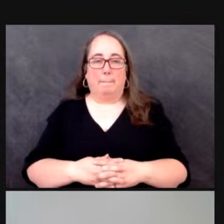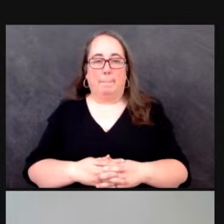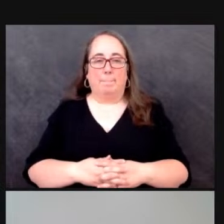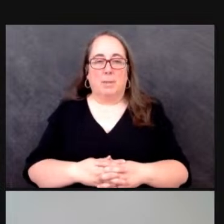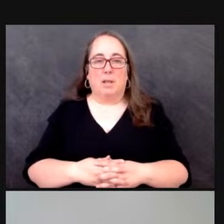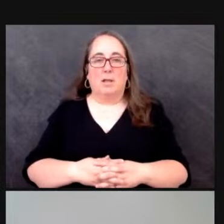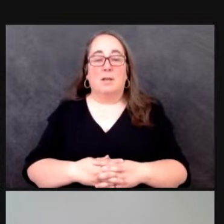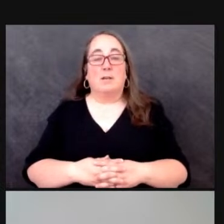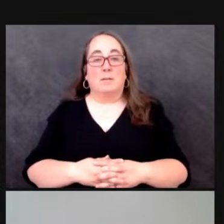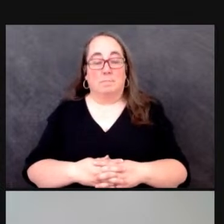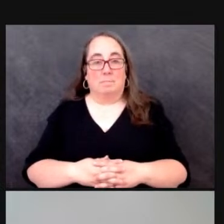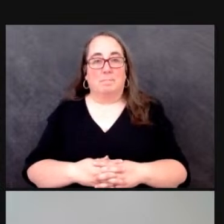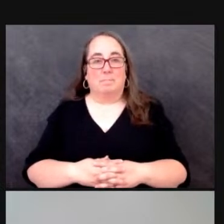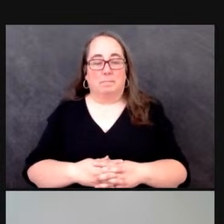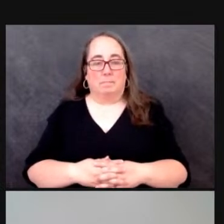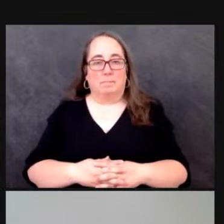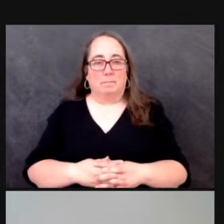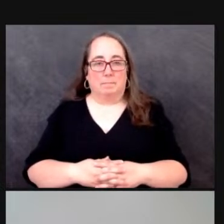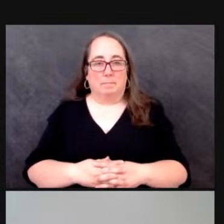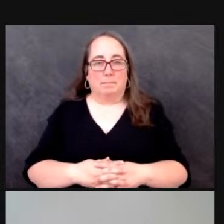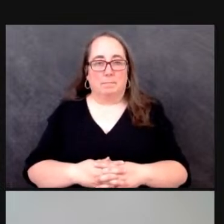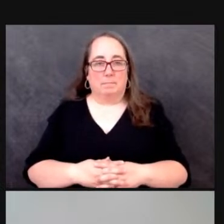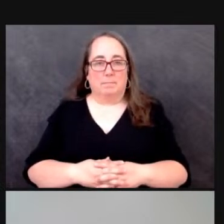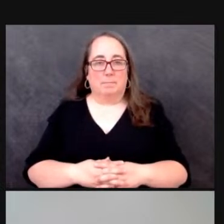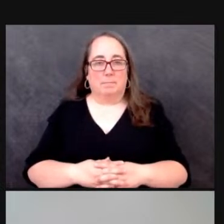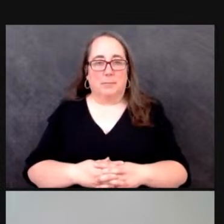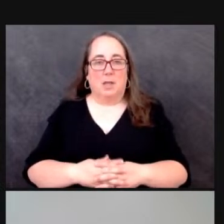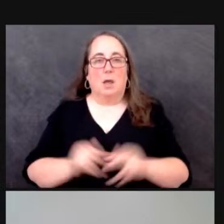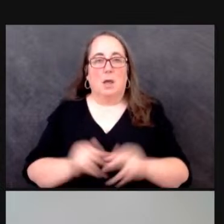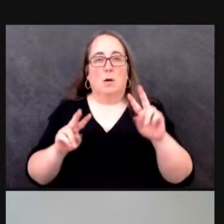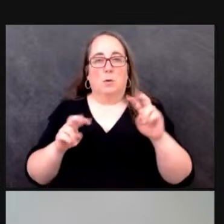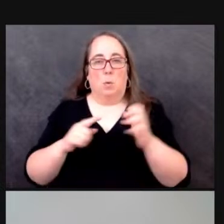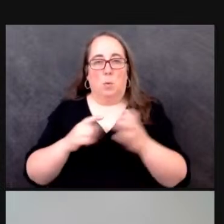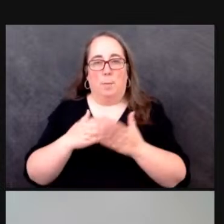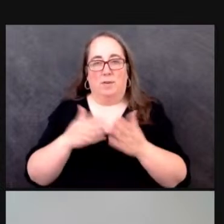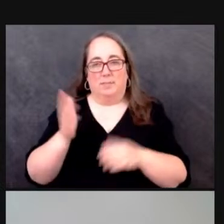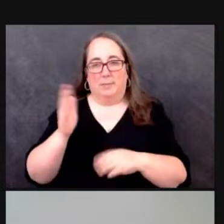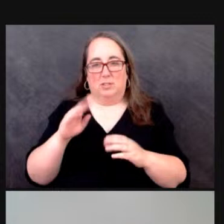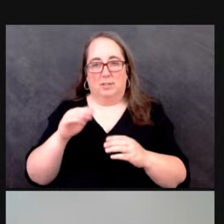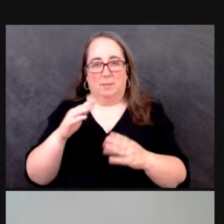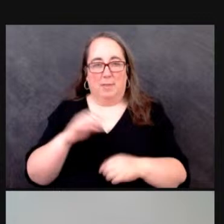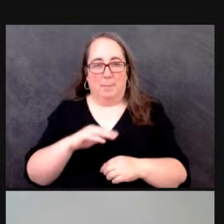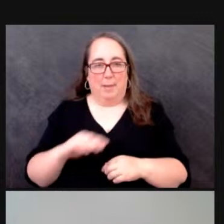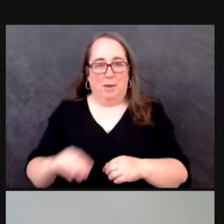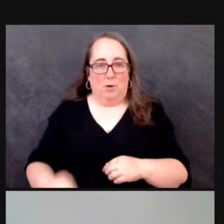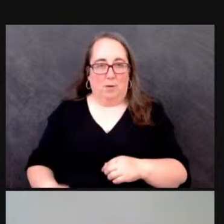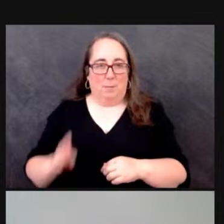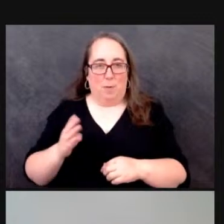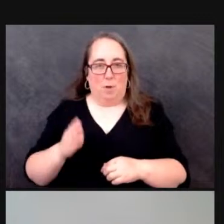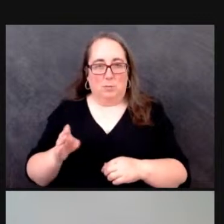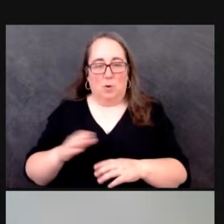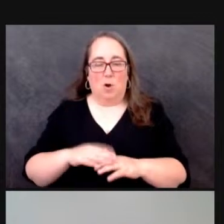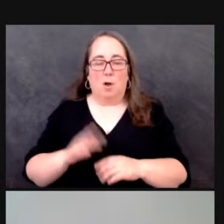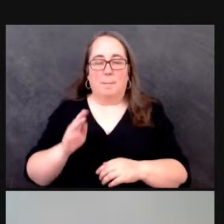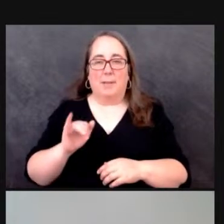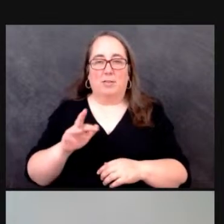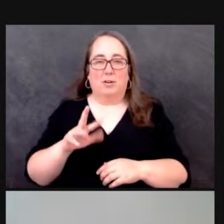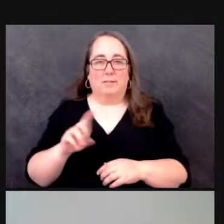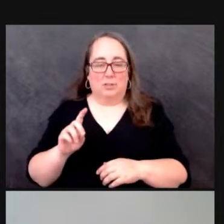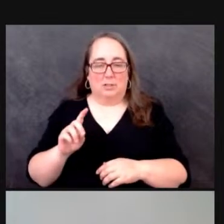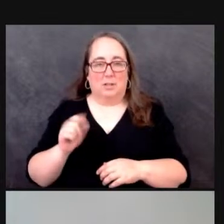this presentation than to quote a portion of a speech given by the mayor of Baltimore on May